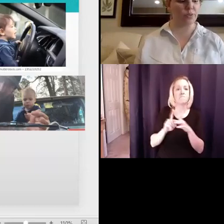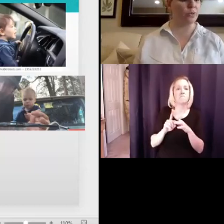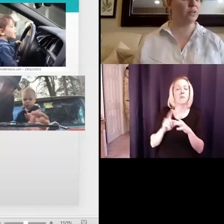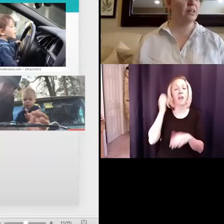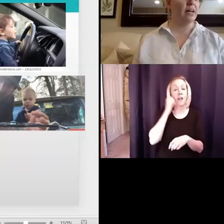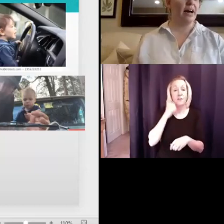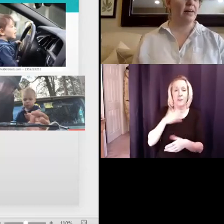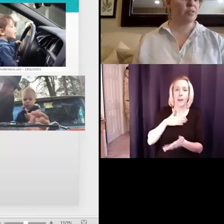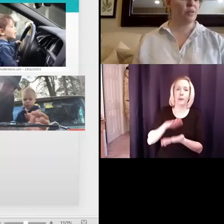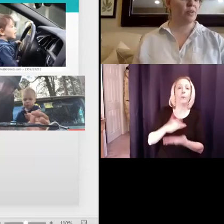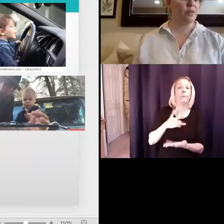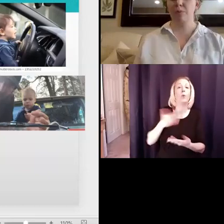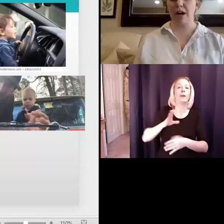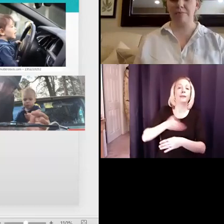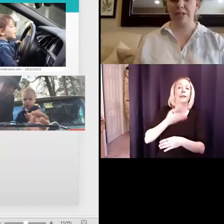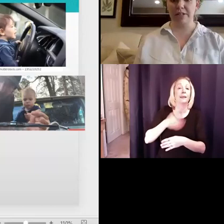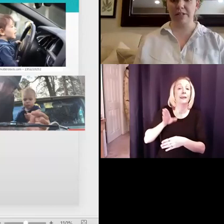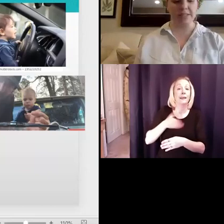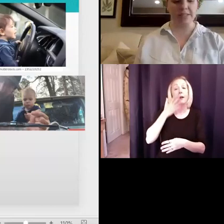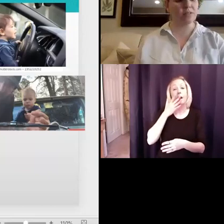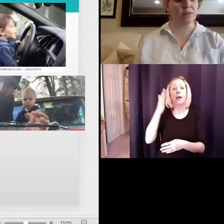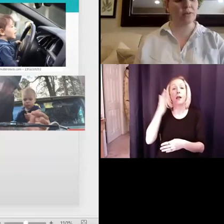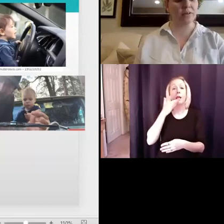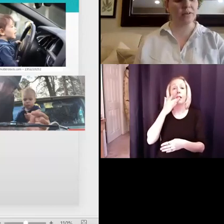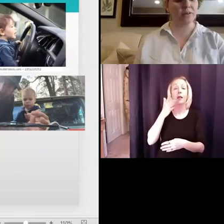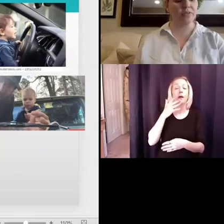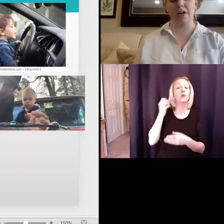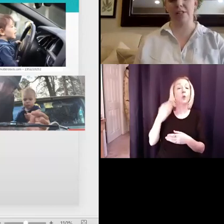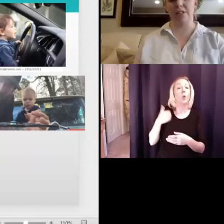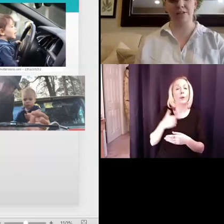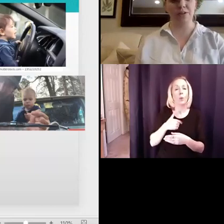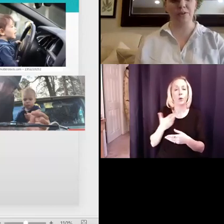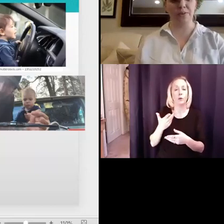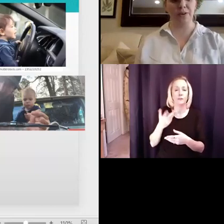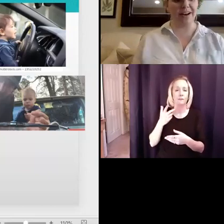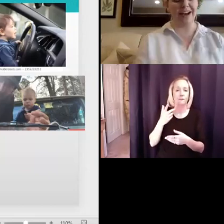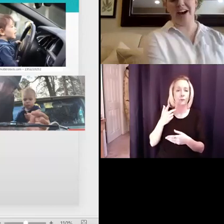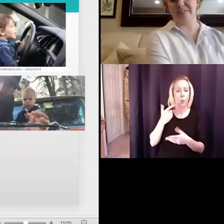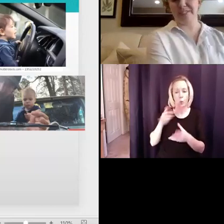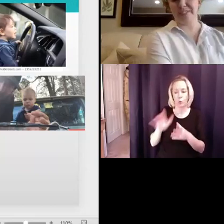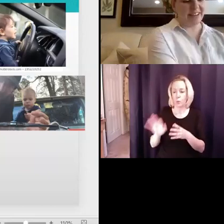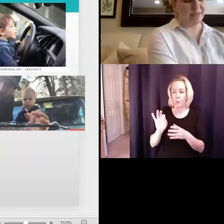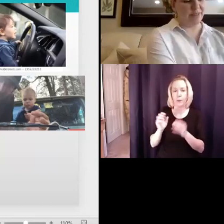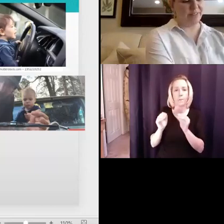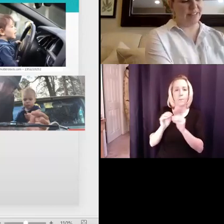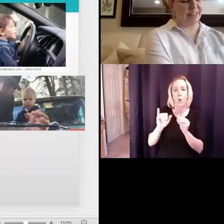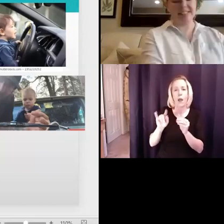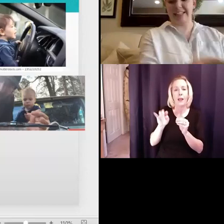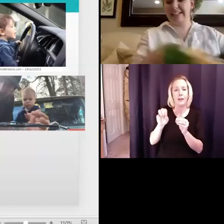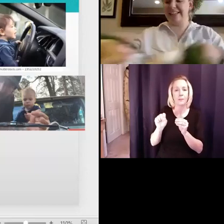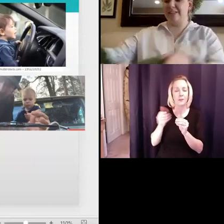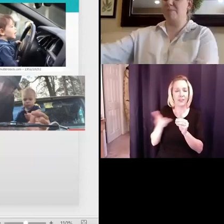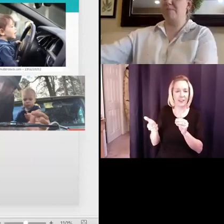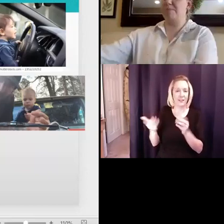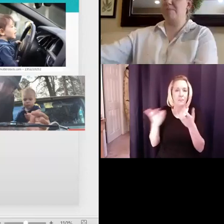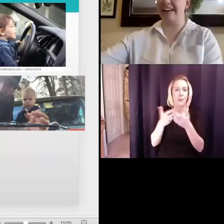our school. So having more object choices for our songs. So obviously we